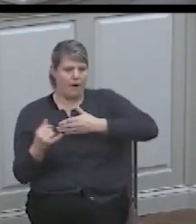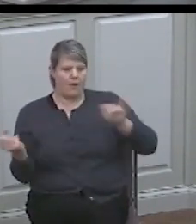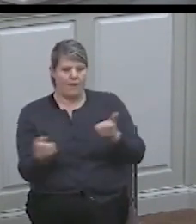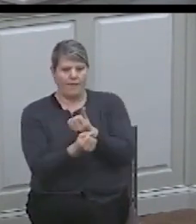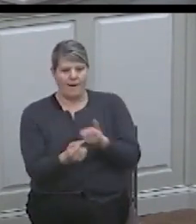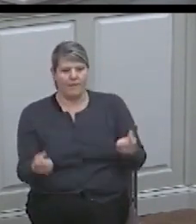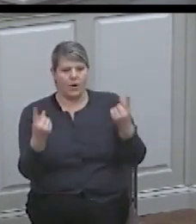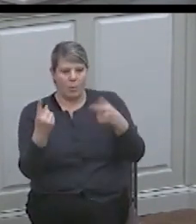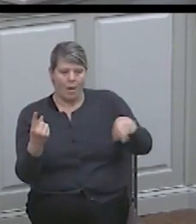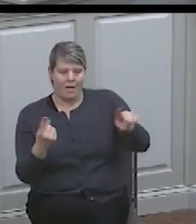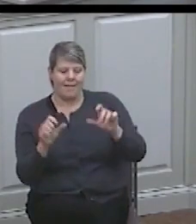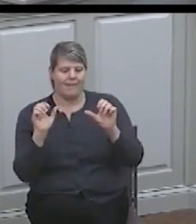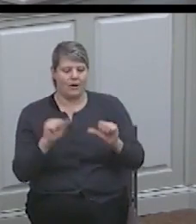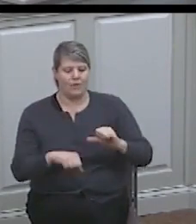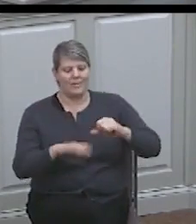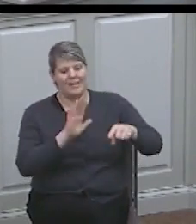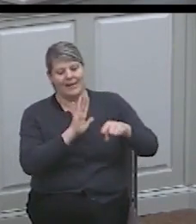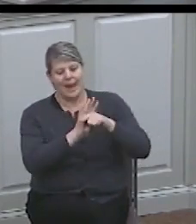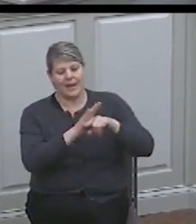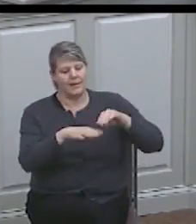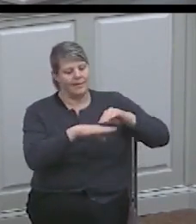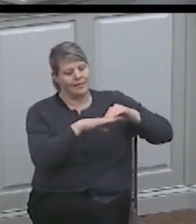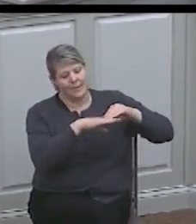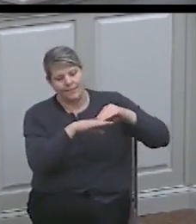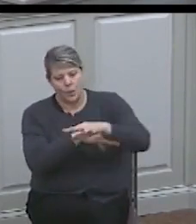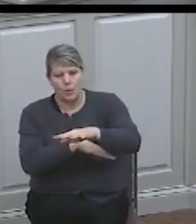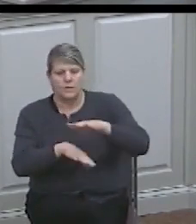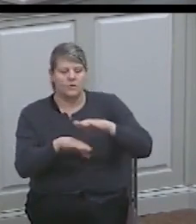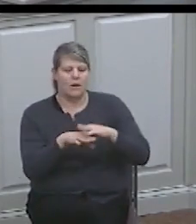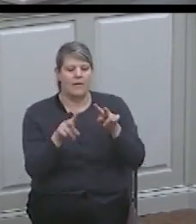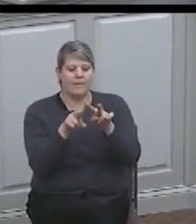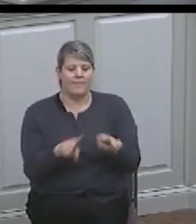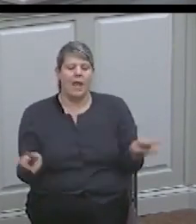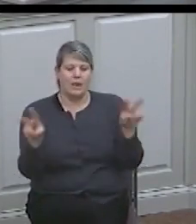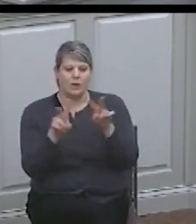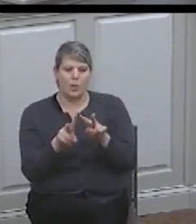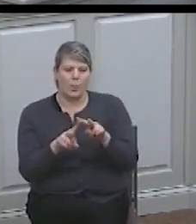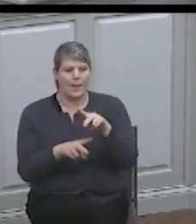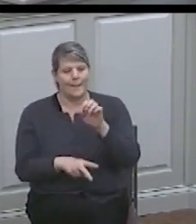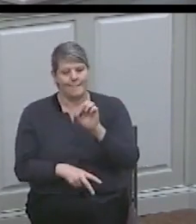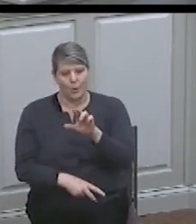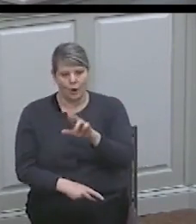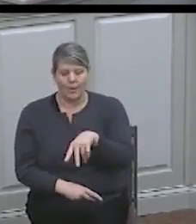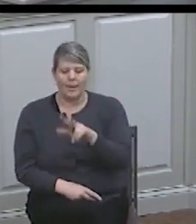would likely affect the value per KRS 618101B.